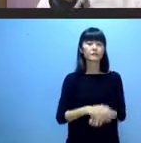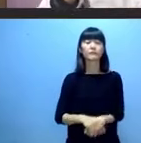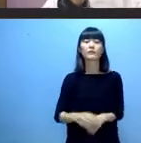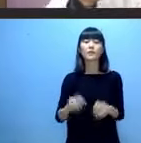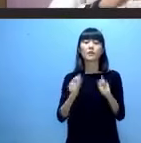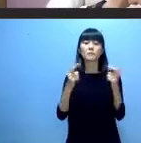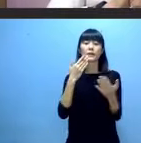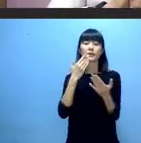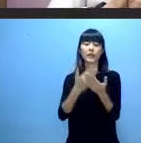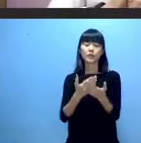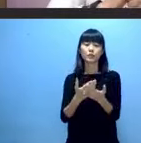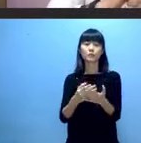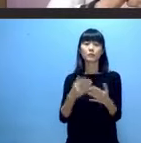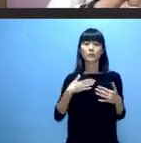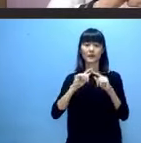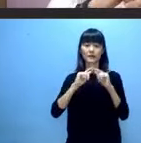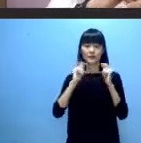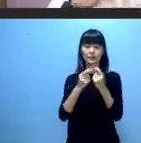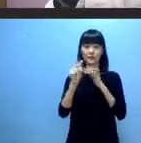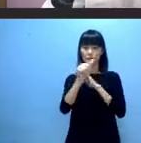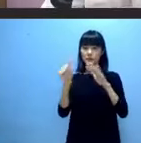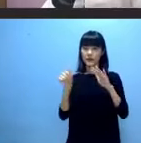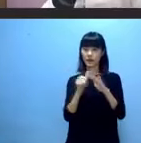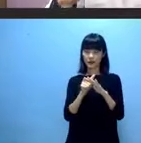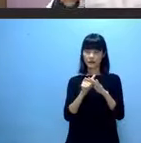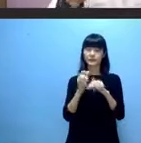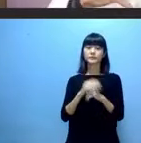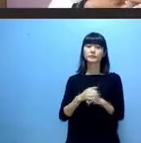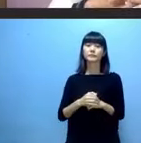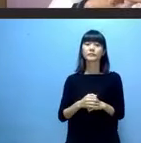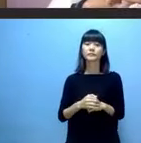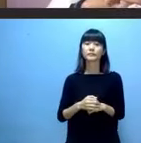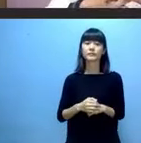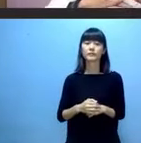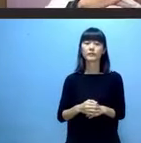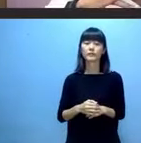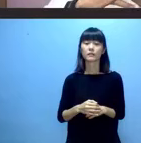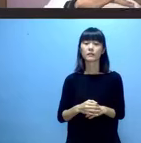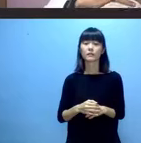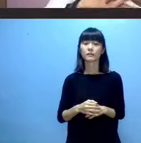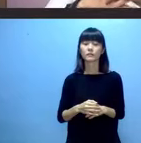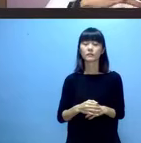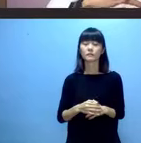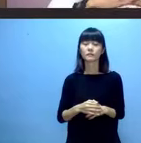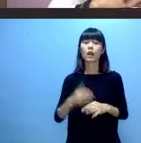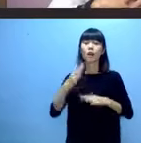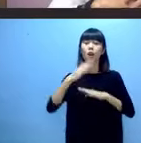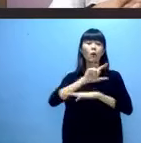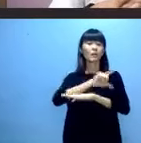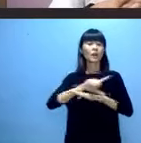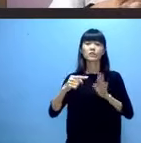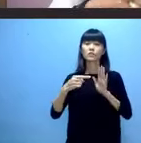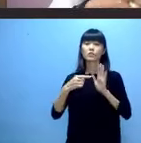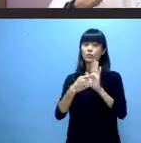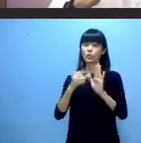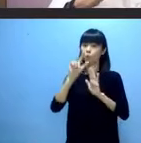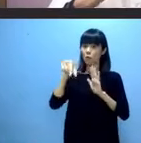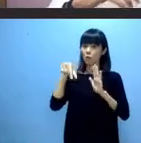to my team behind the scenes. As Deborah correctly said, putting up an online show of this quality does require an entire group of